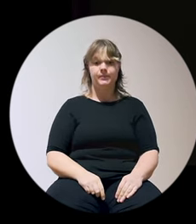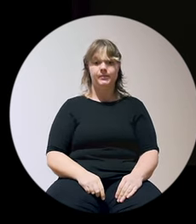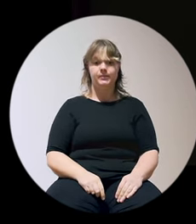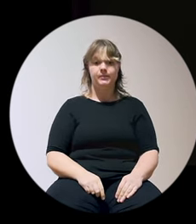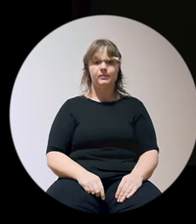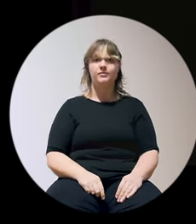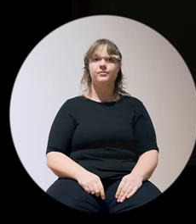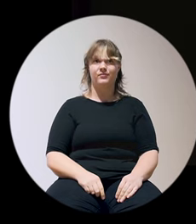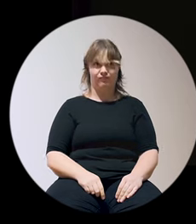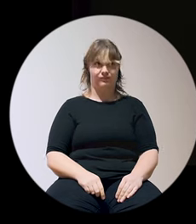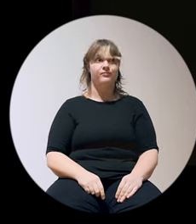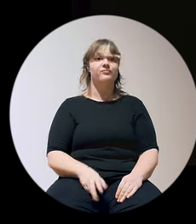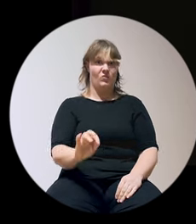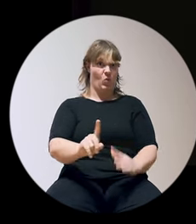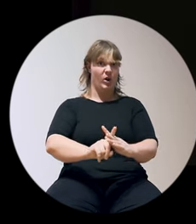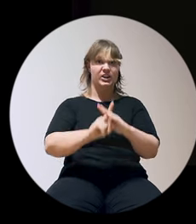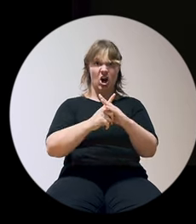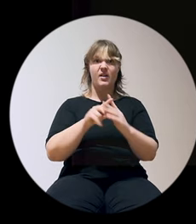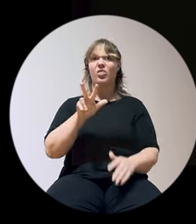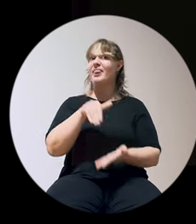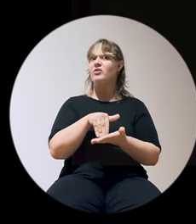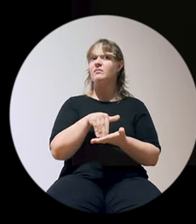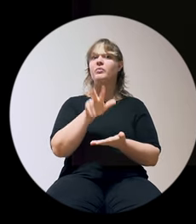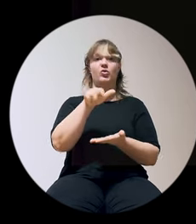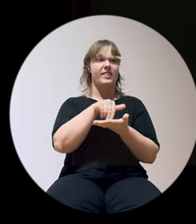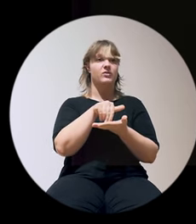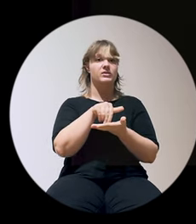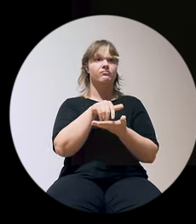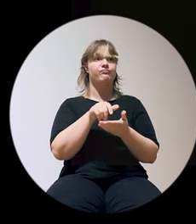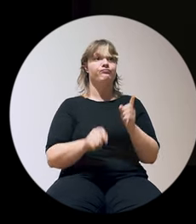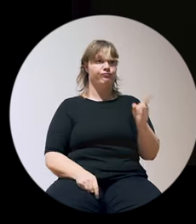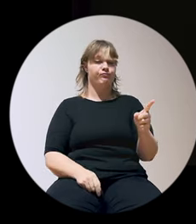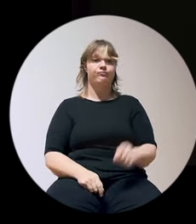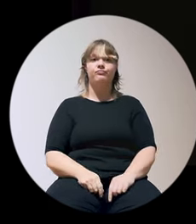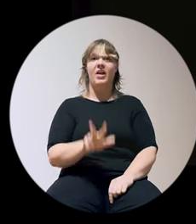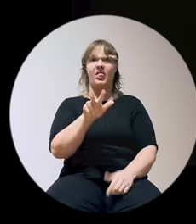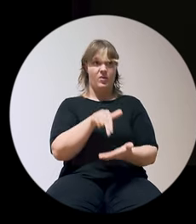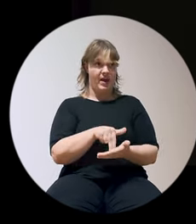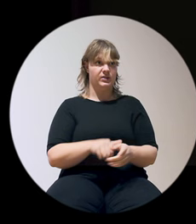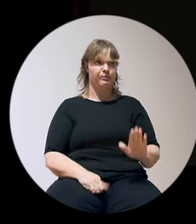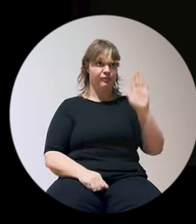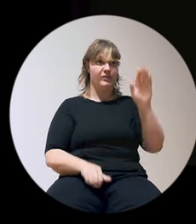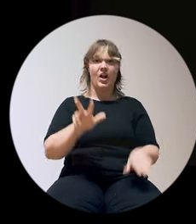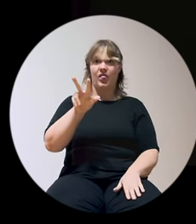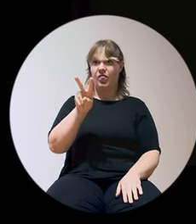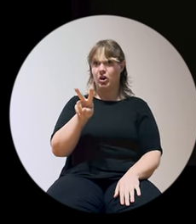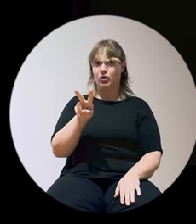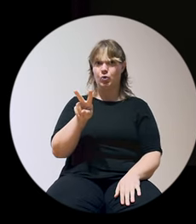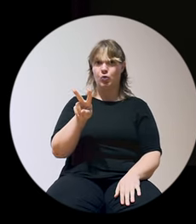Phone's coming in here, and we can start this at $3,000. $3,000 is there. $3,000. $3,200